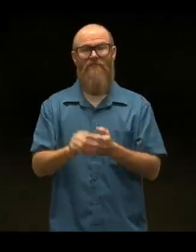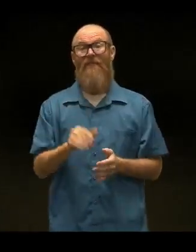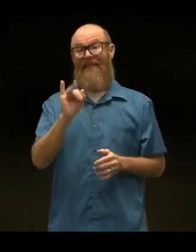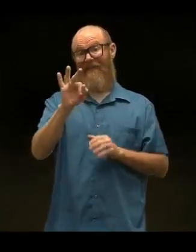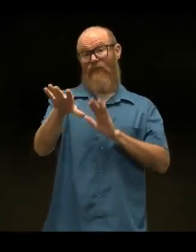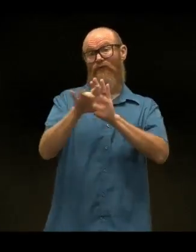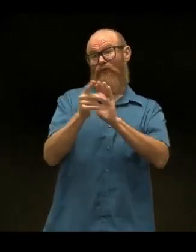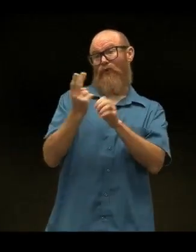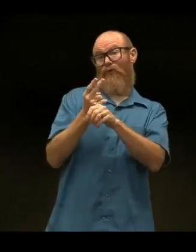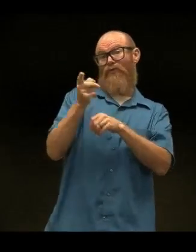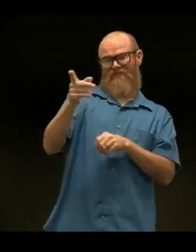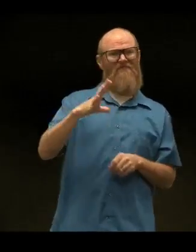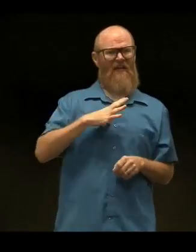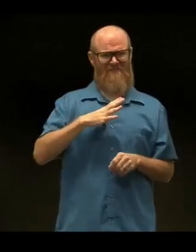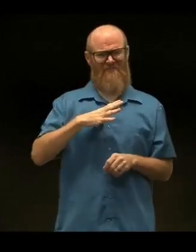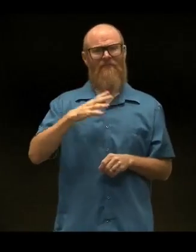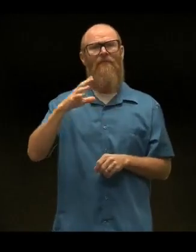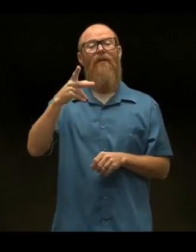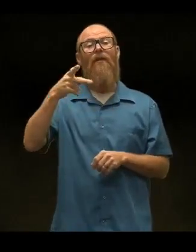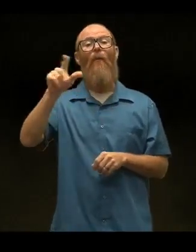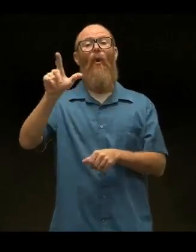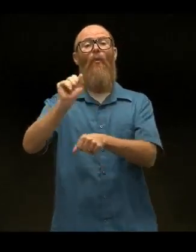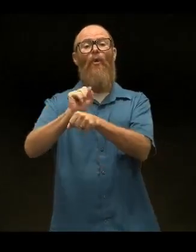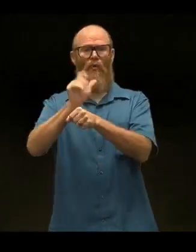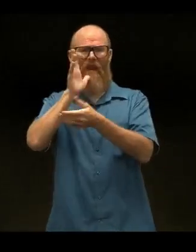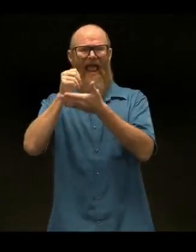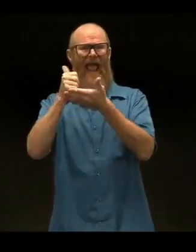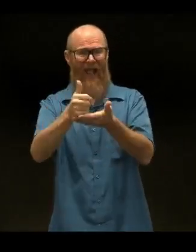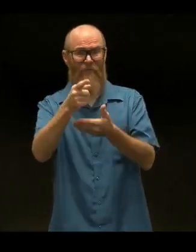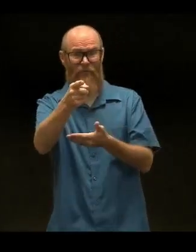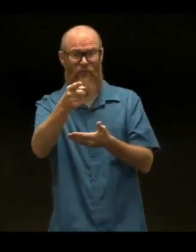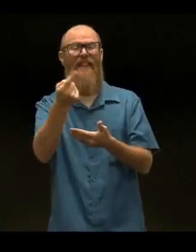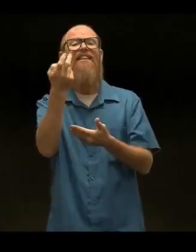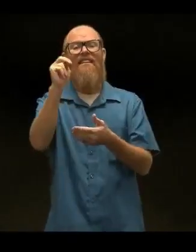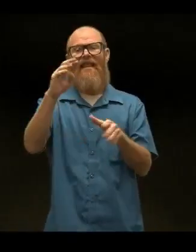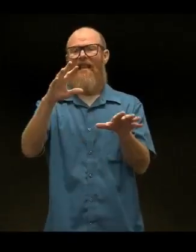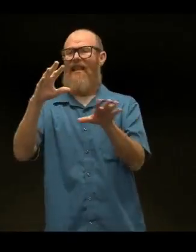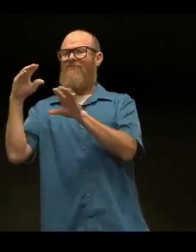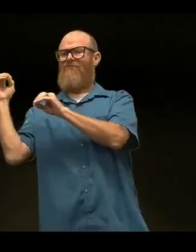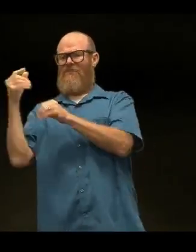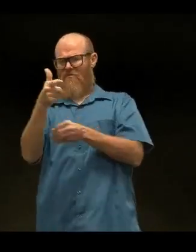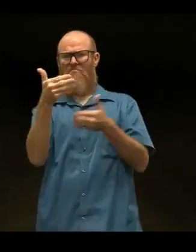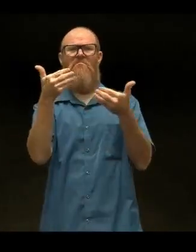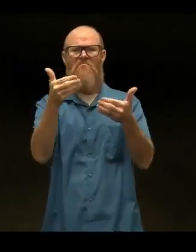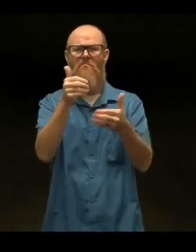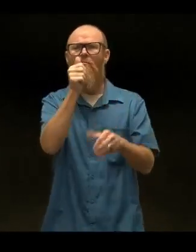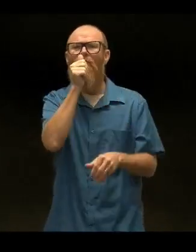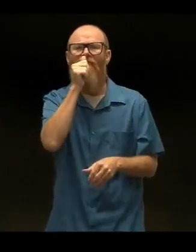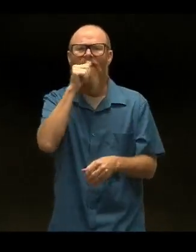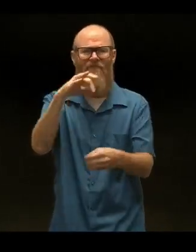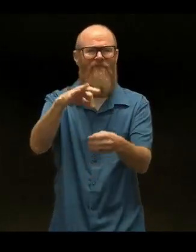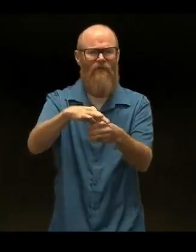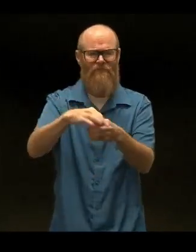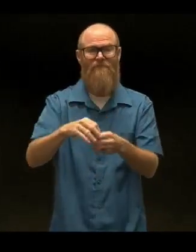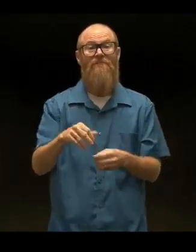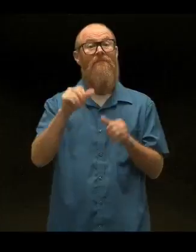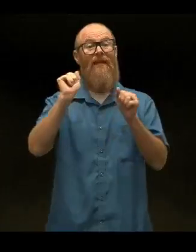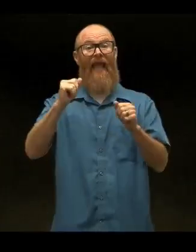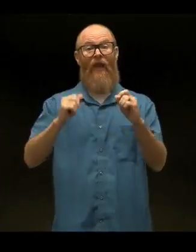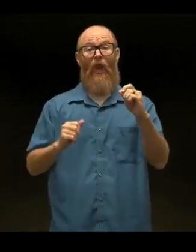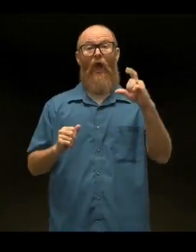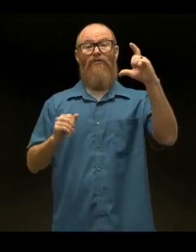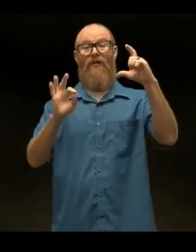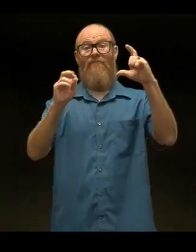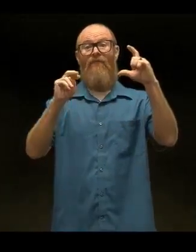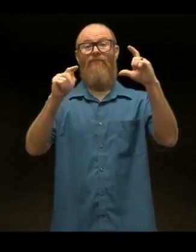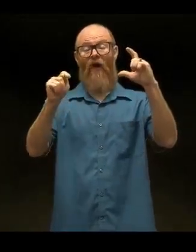way, the poll worker will help you get started, then leave you alone to vote privately. You can choose options such as larger font or